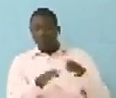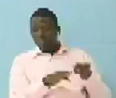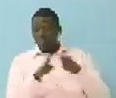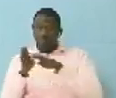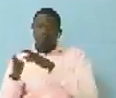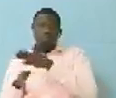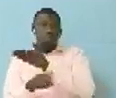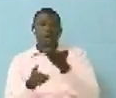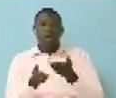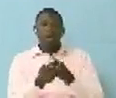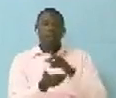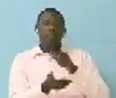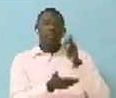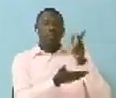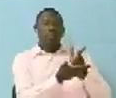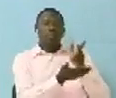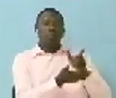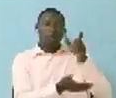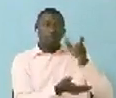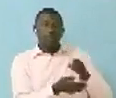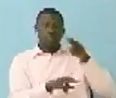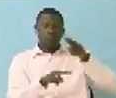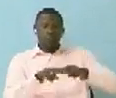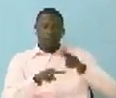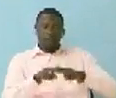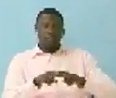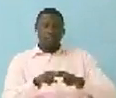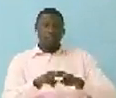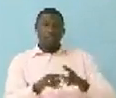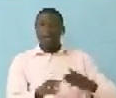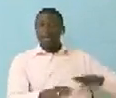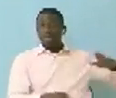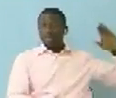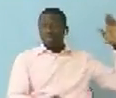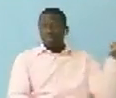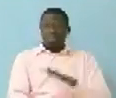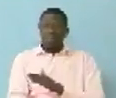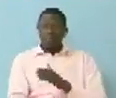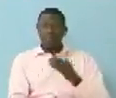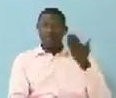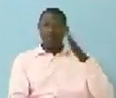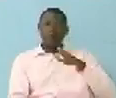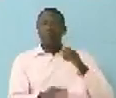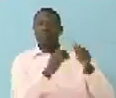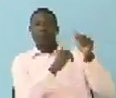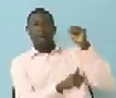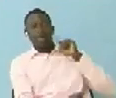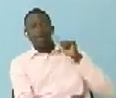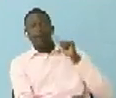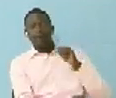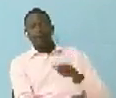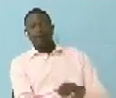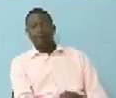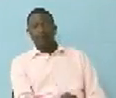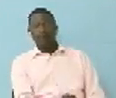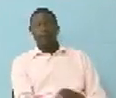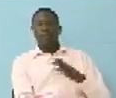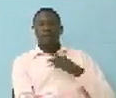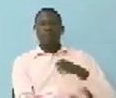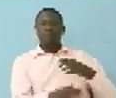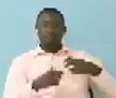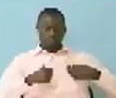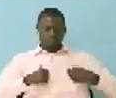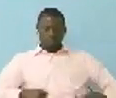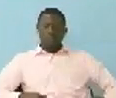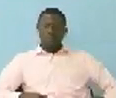the witness was sitting. Martin Wulita tata atarandi abedame ndata bunja. Gave him a slap from behind. Anata na tulukoma tulubu. And pulled down